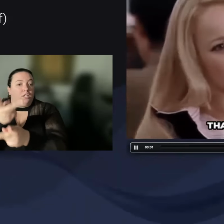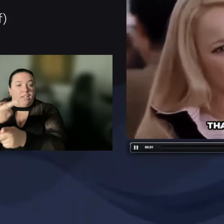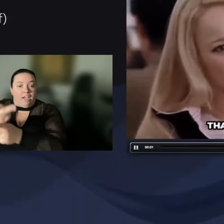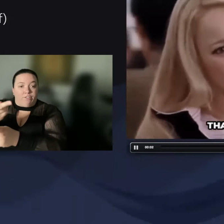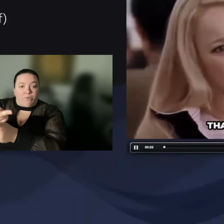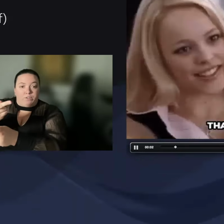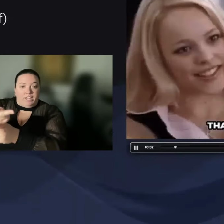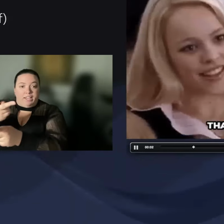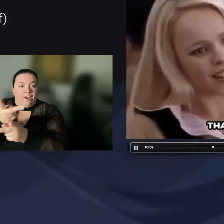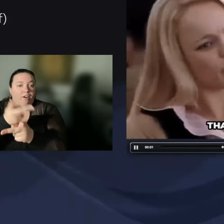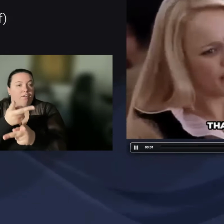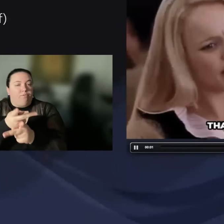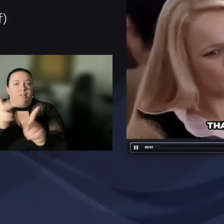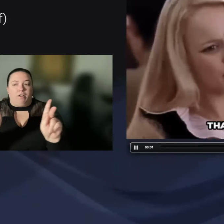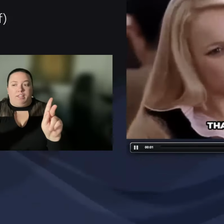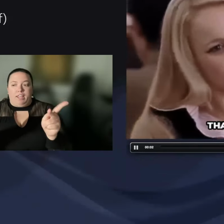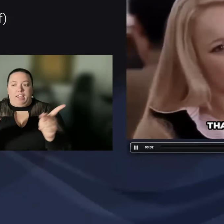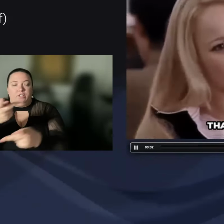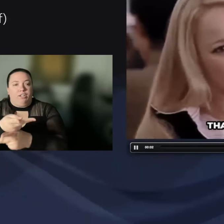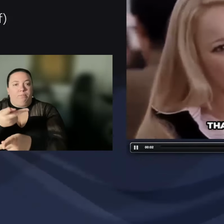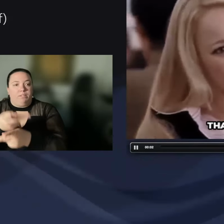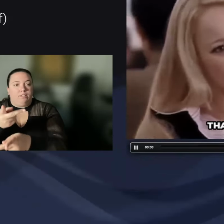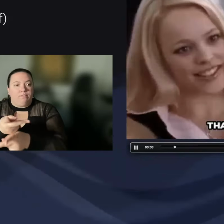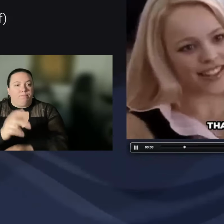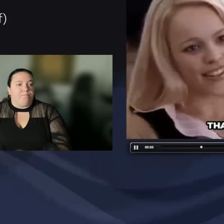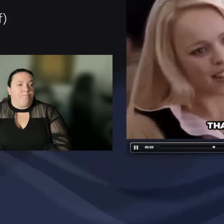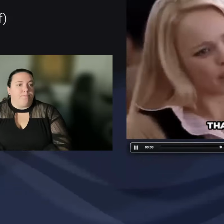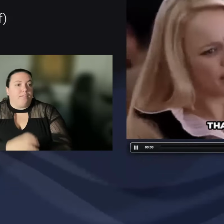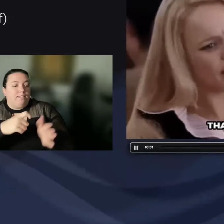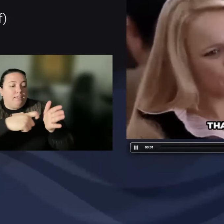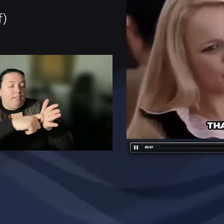To look after or take care of with RK hand shapes.